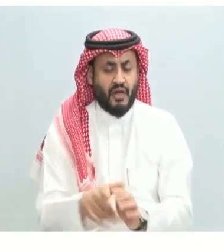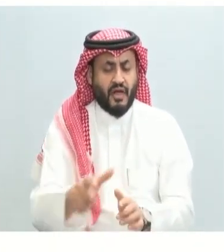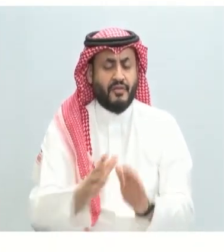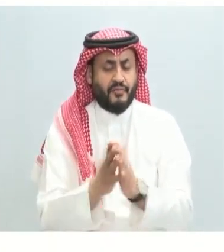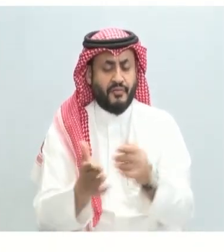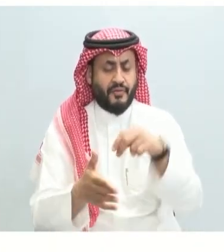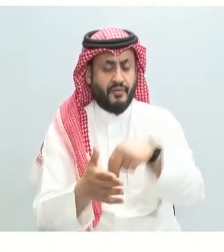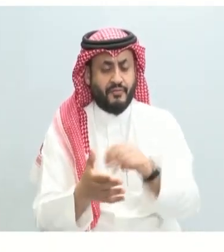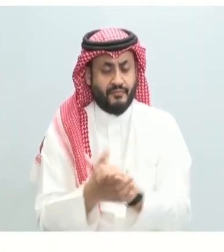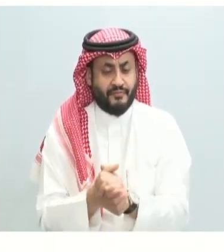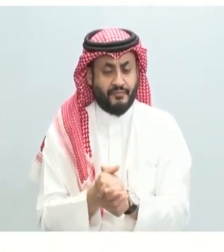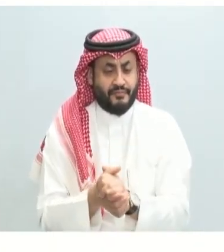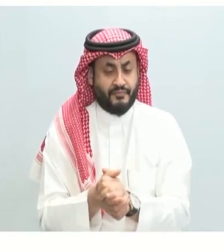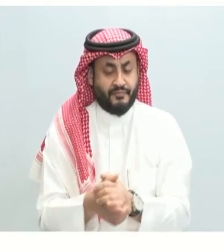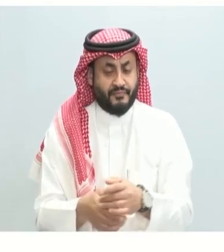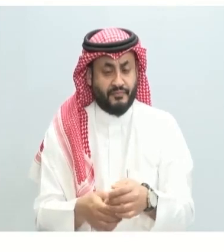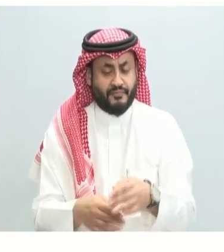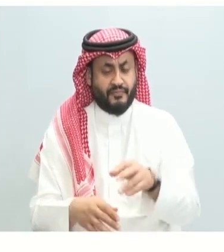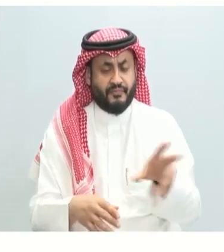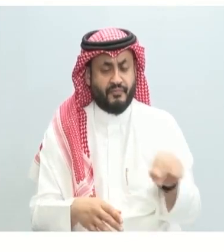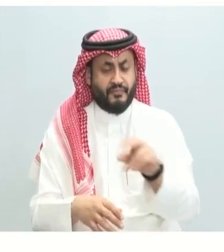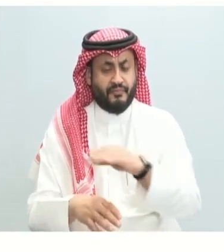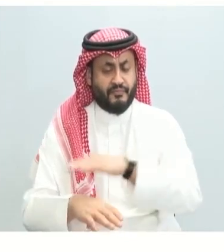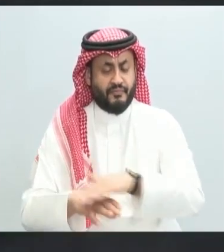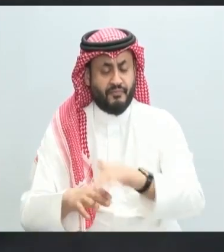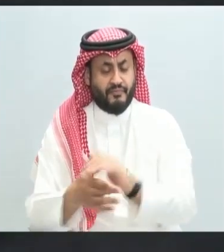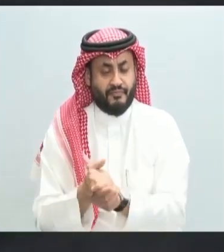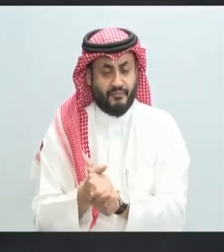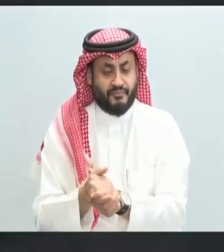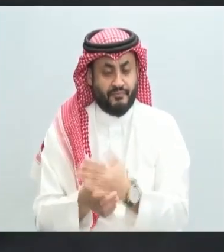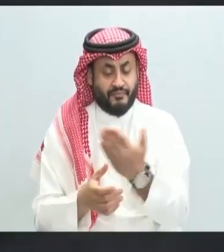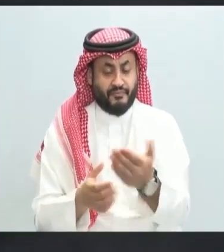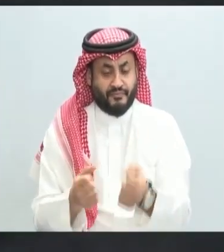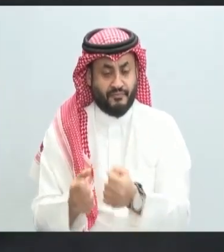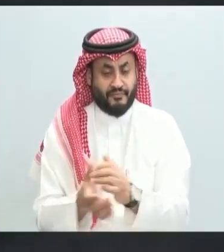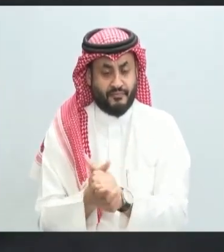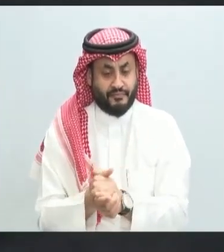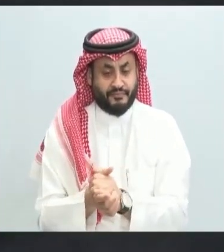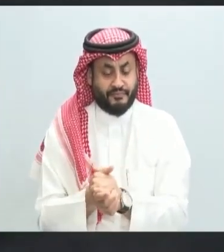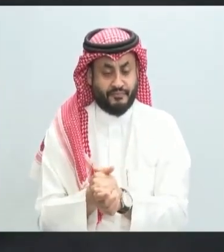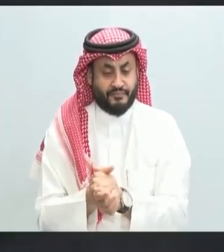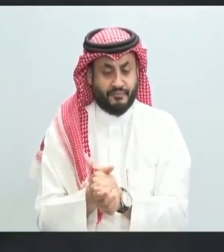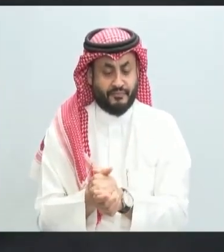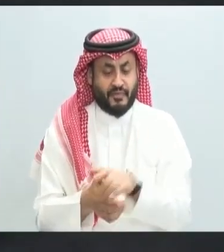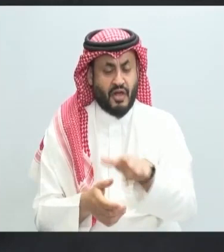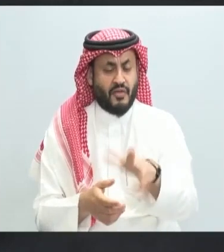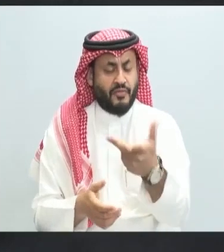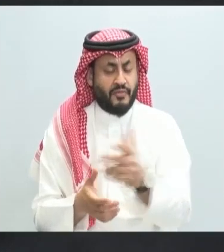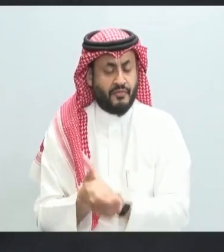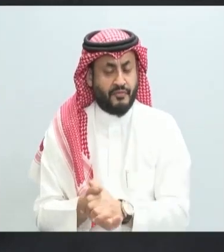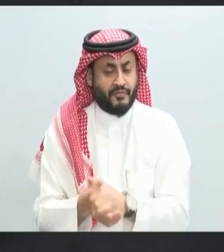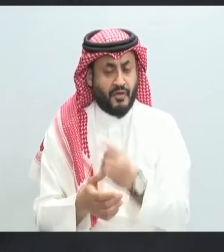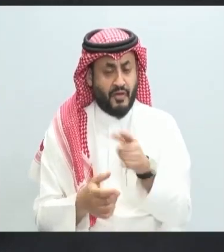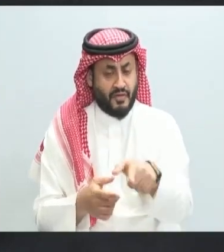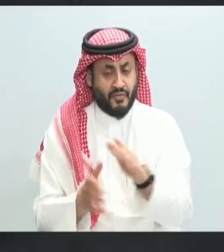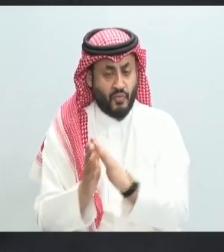wallet. And then you copy what the teacher said. So, let's try it. So, what's this? It's